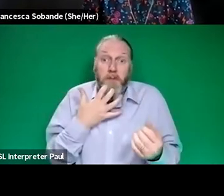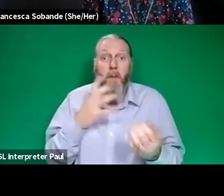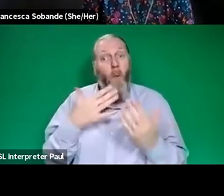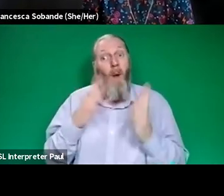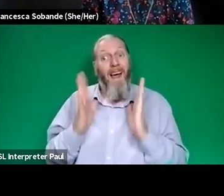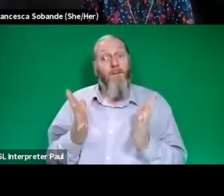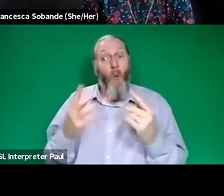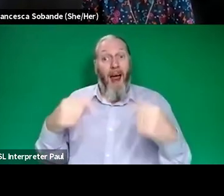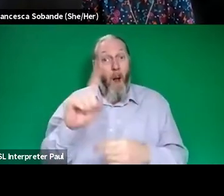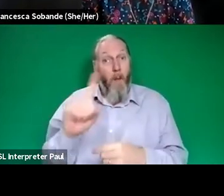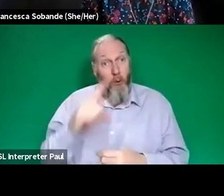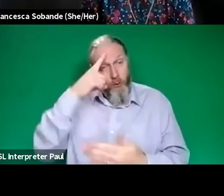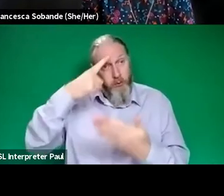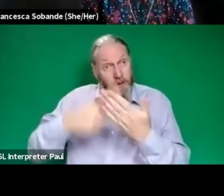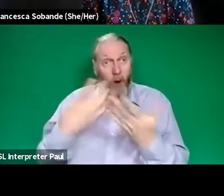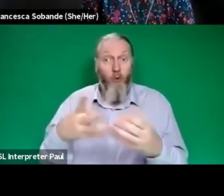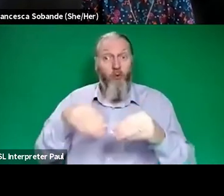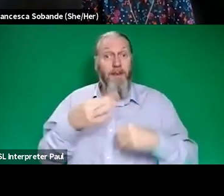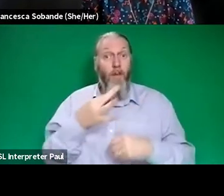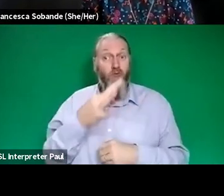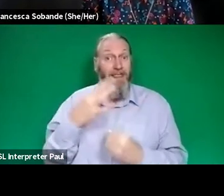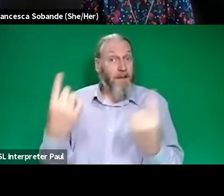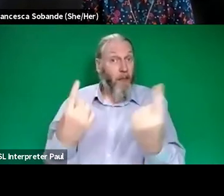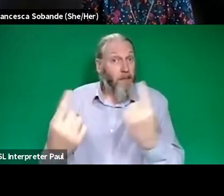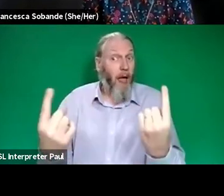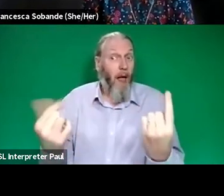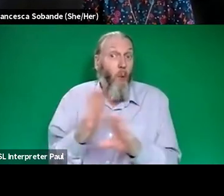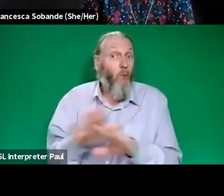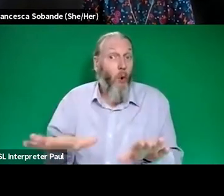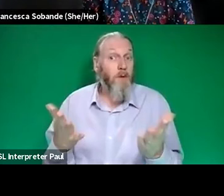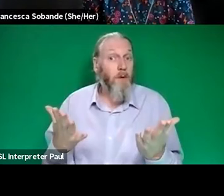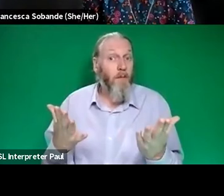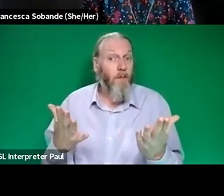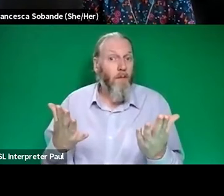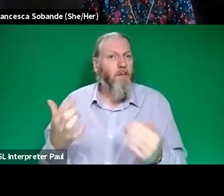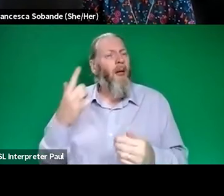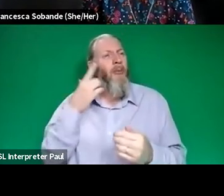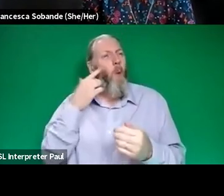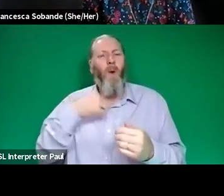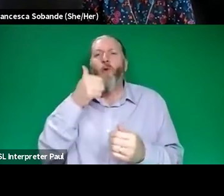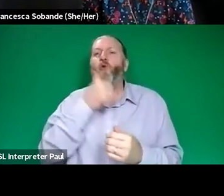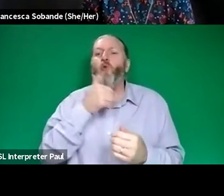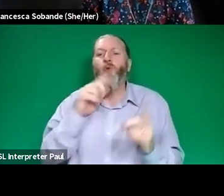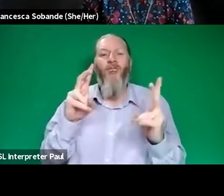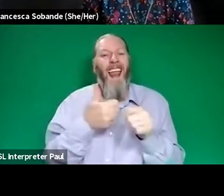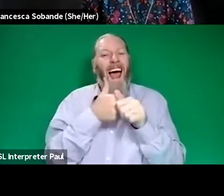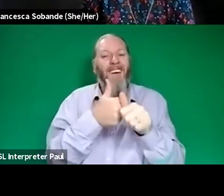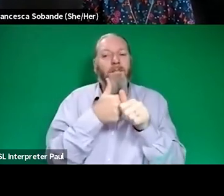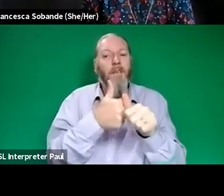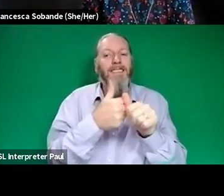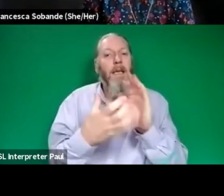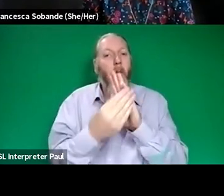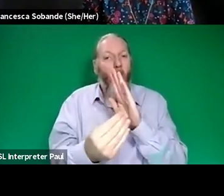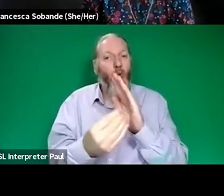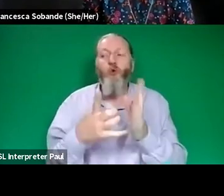risks. And I think in advocacy models of justice work, we often hide the risks and then don't let people make that decision